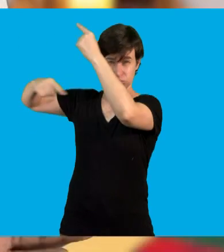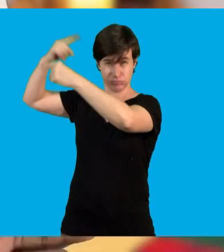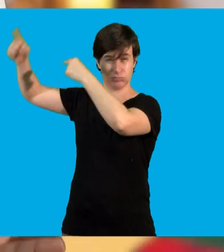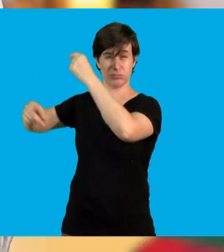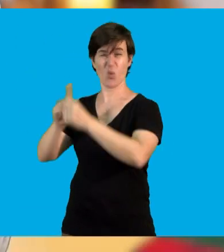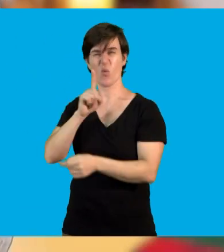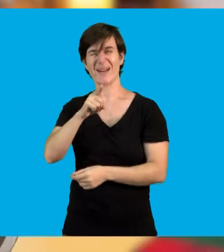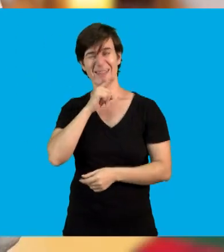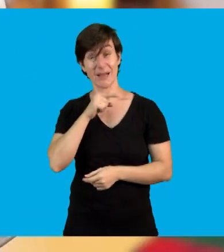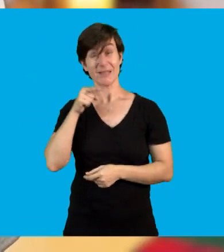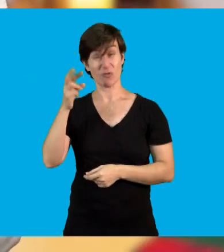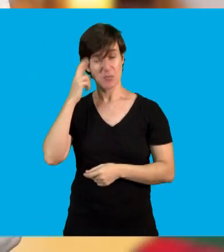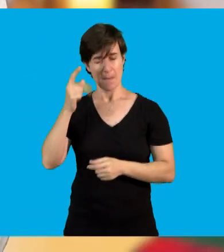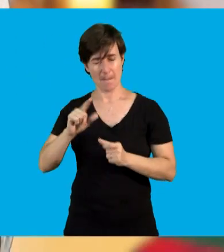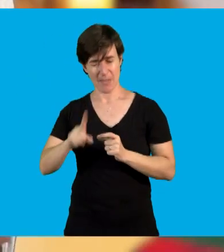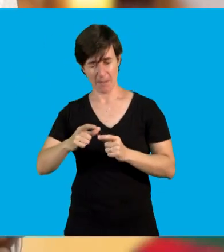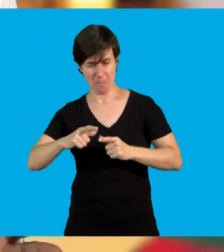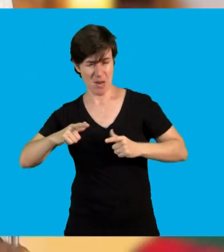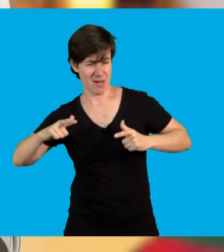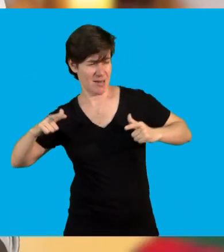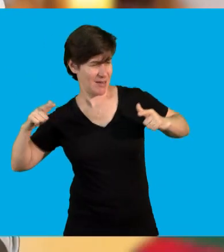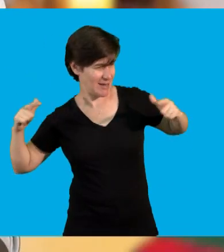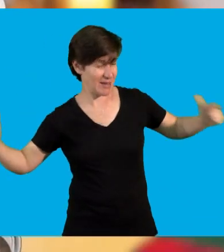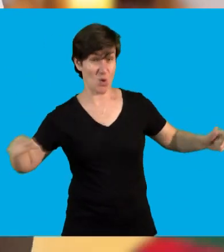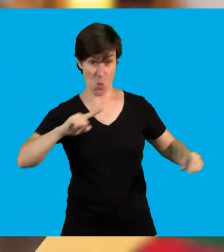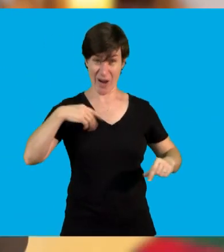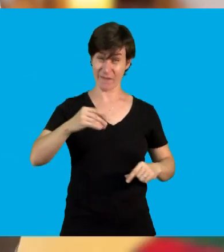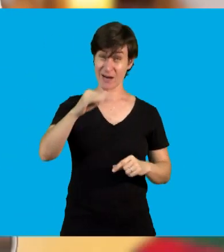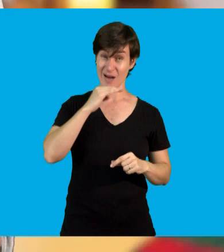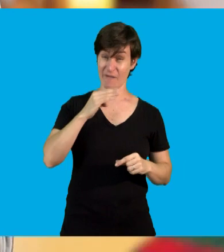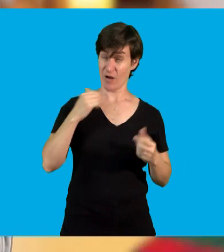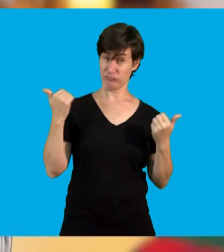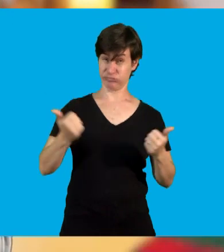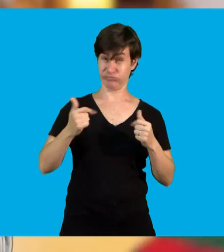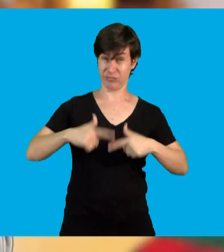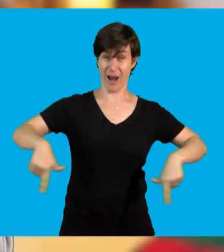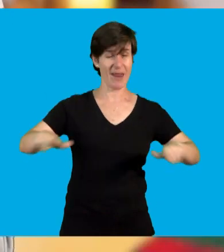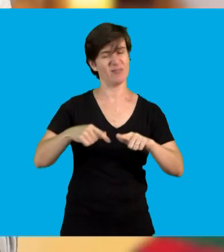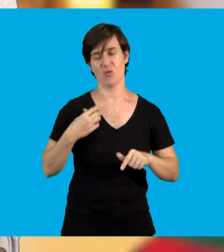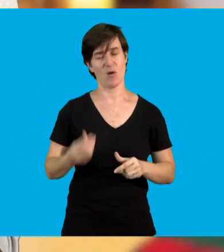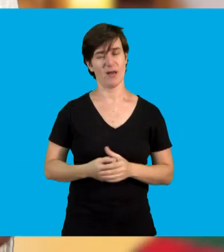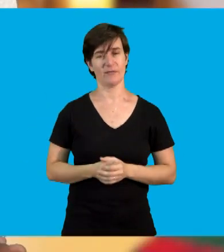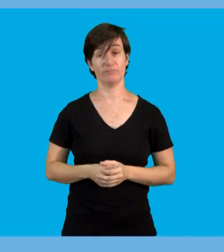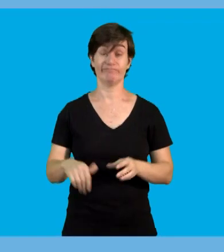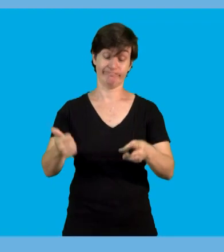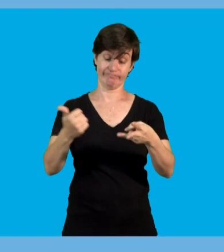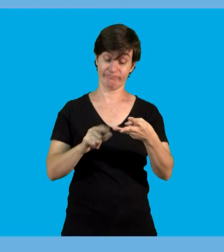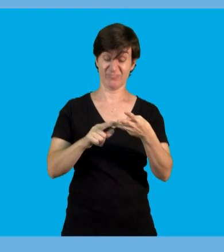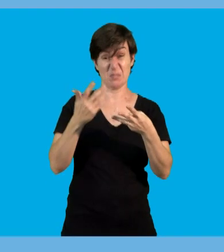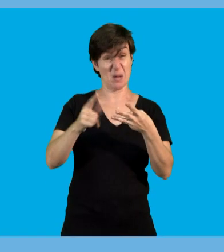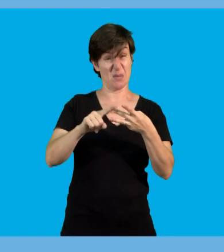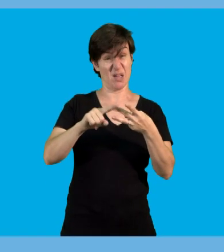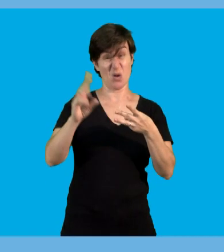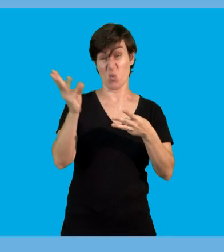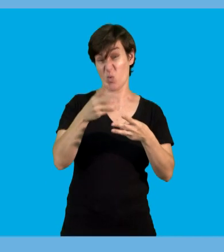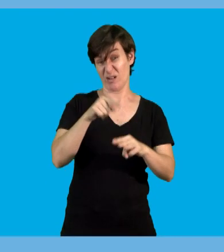windmills rather. And remember, those require a large space of land, of which we do not have. Now, looking at solar, if